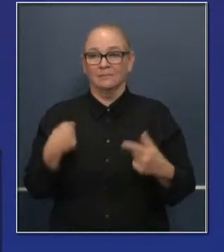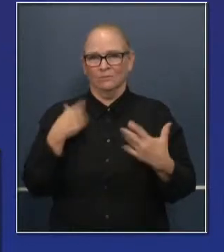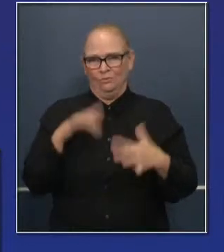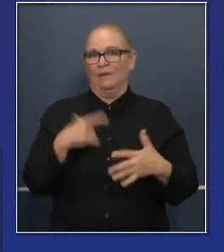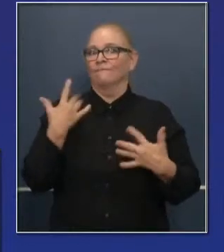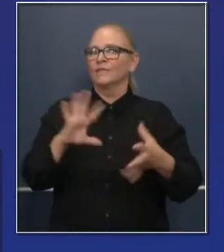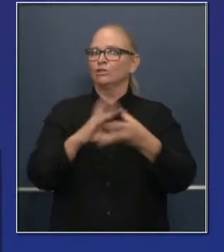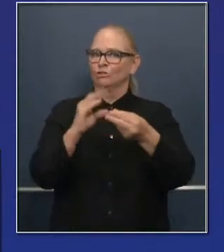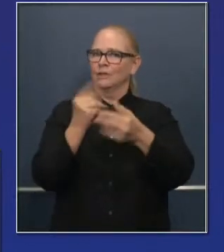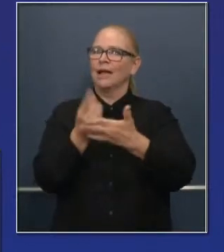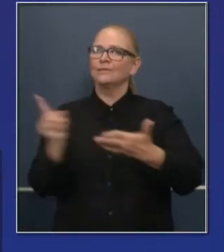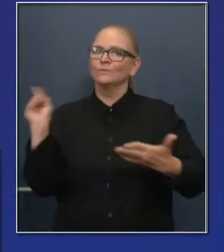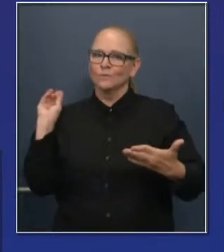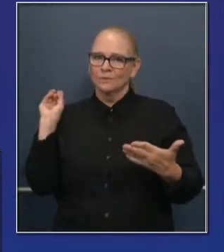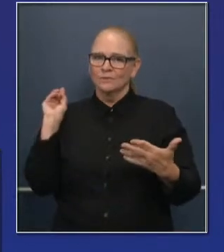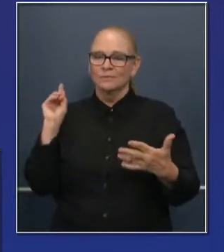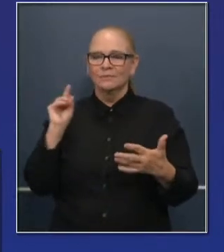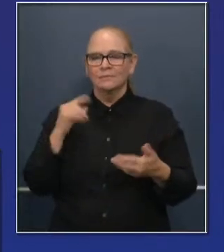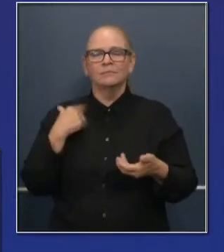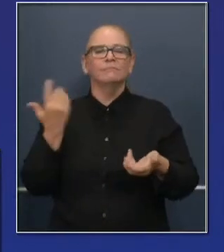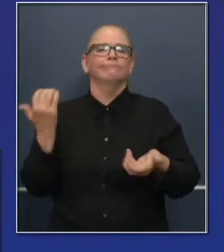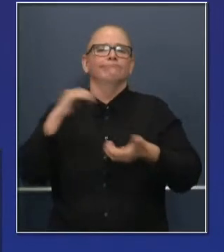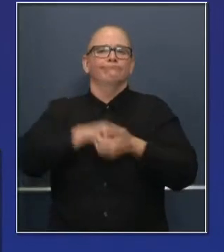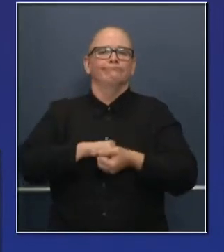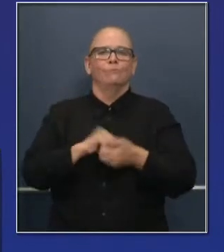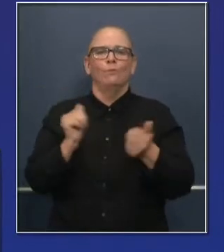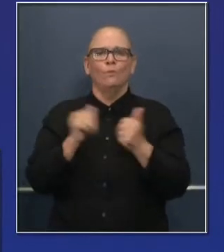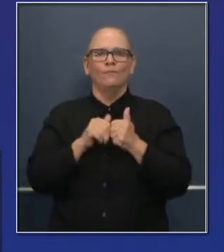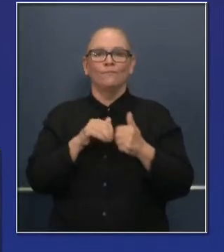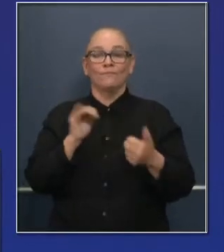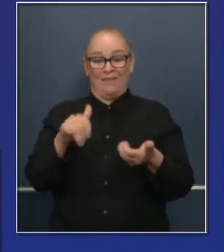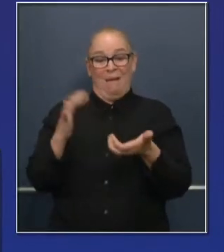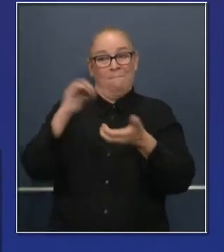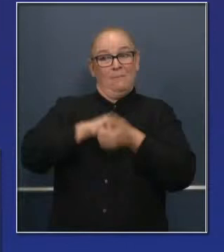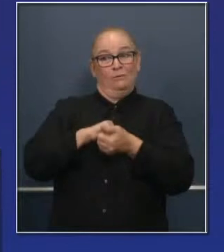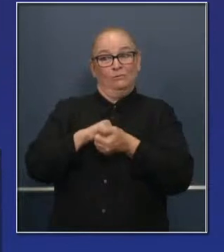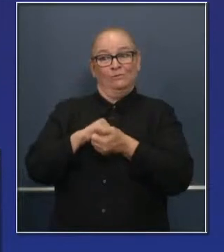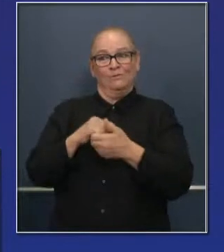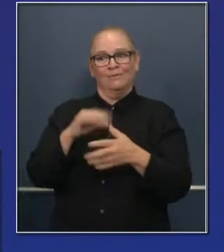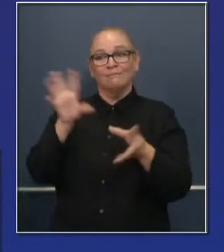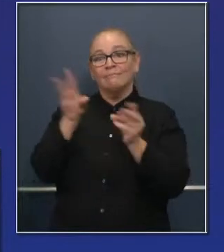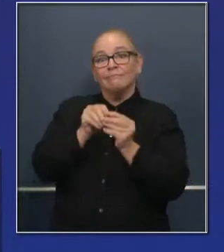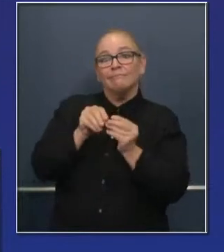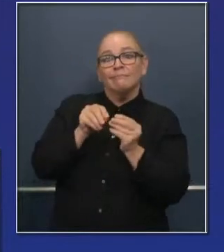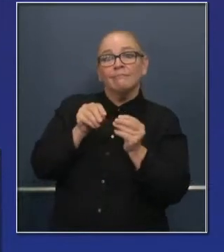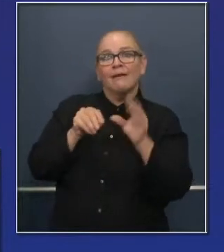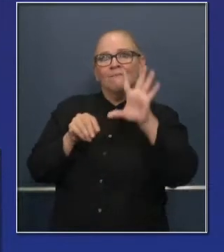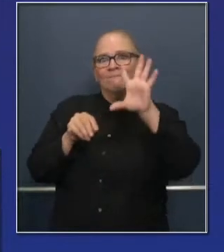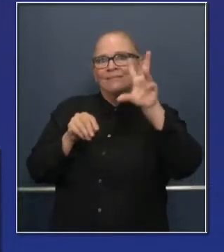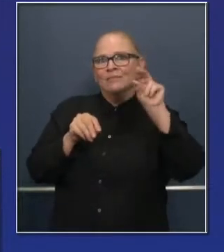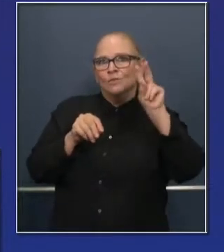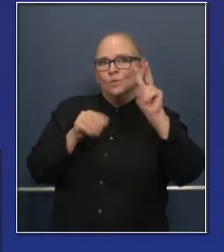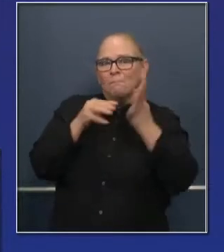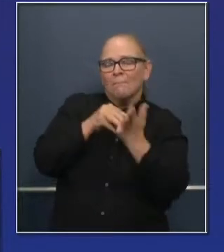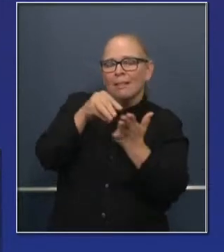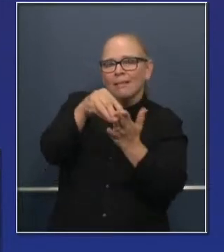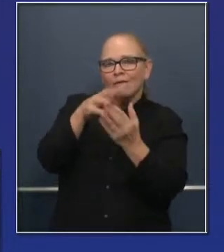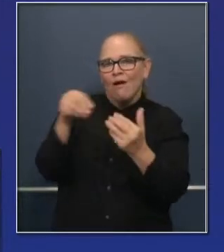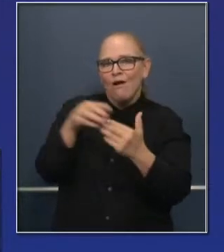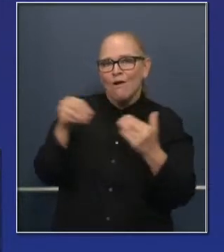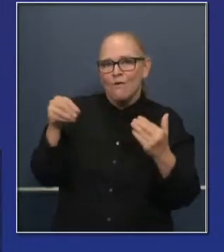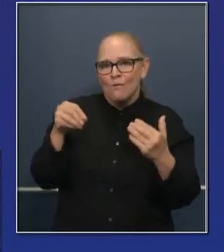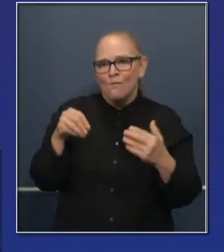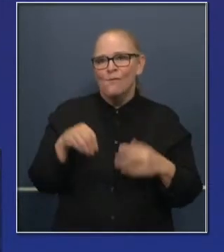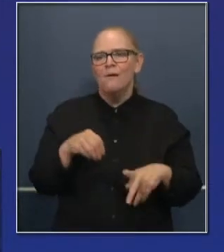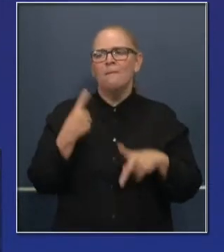that partnership to include $52 million of new resources for disease investigation, for